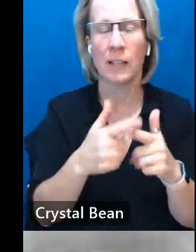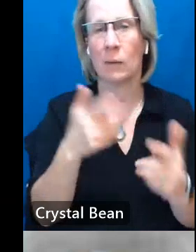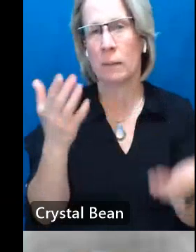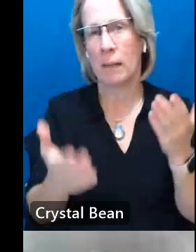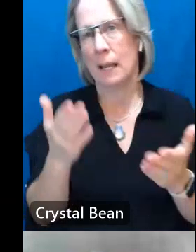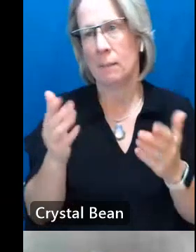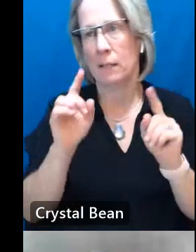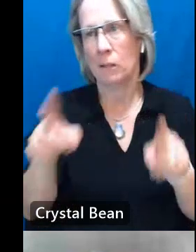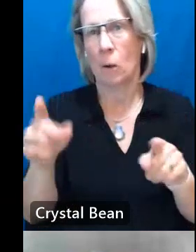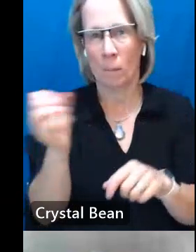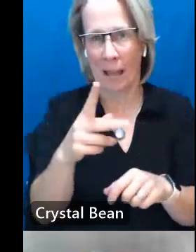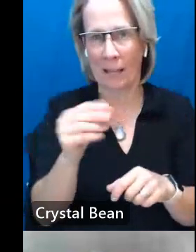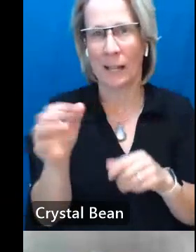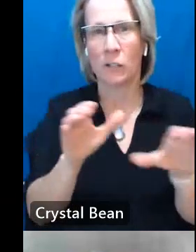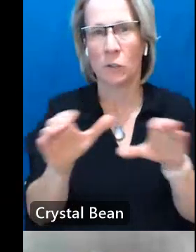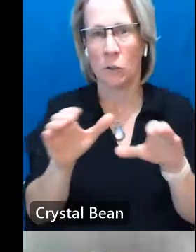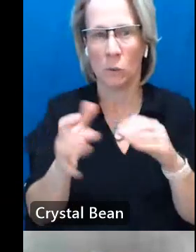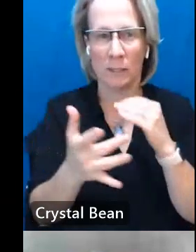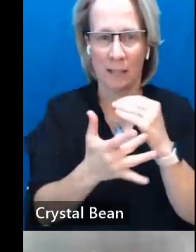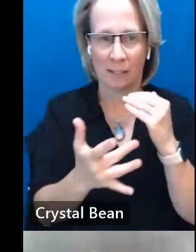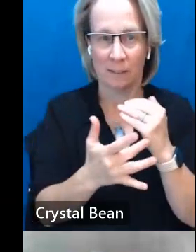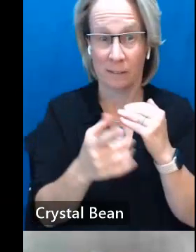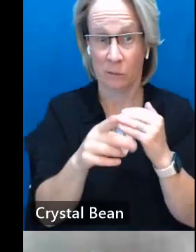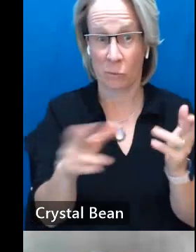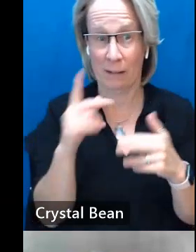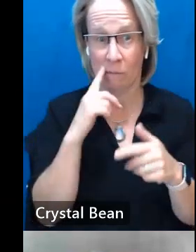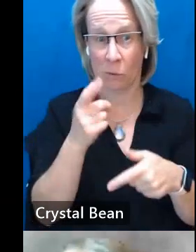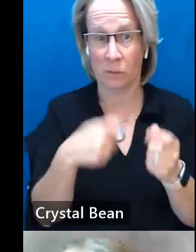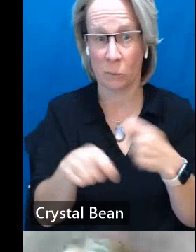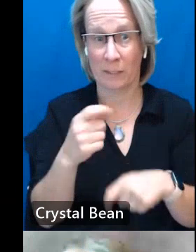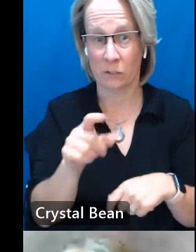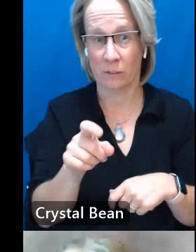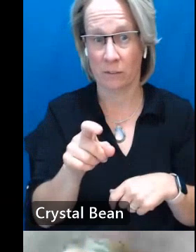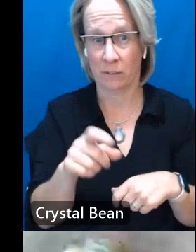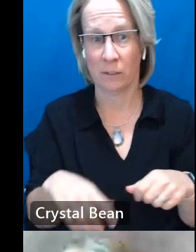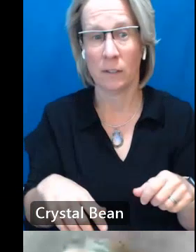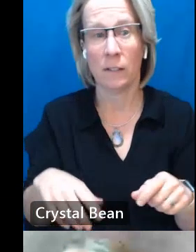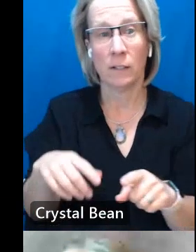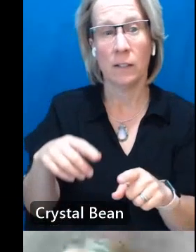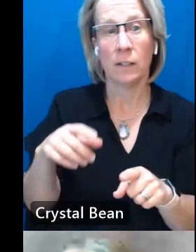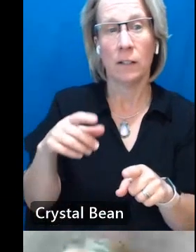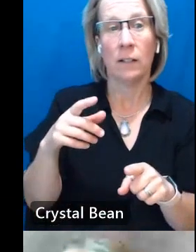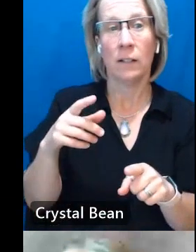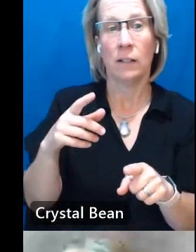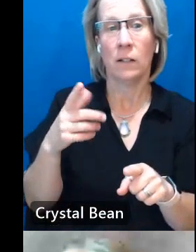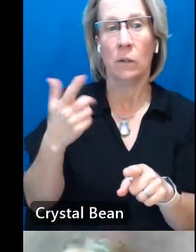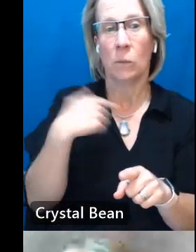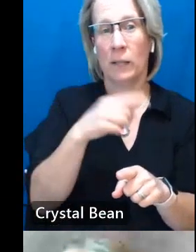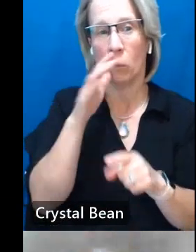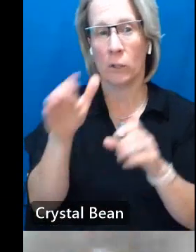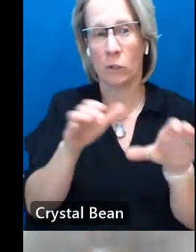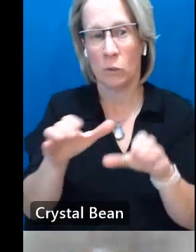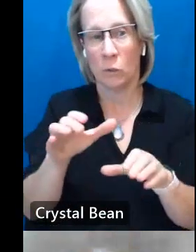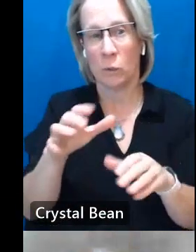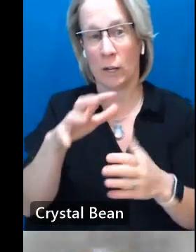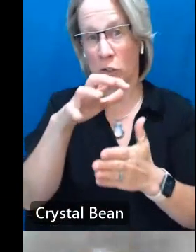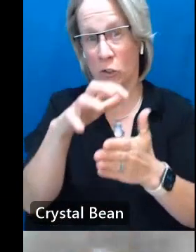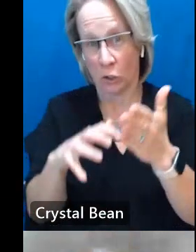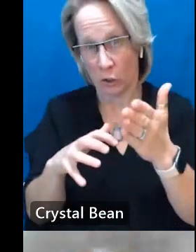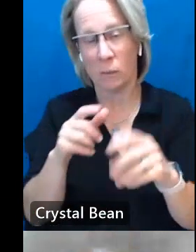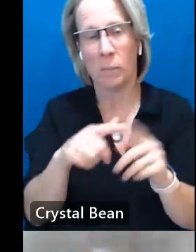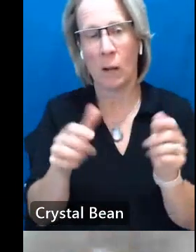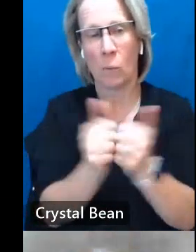do a technical OPUD 3 correction, in which case we would do an OPUD 3 journal, but we would do an adjustment. So occasionally